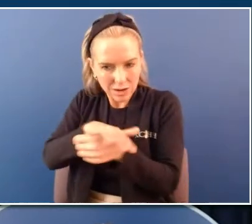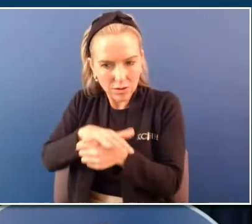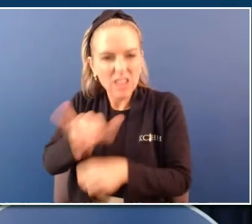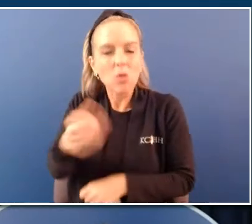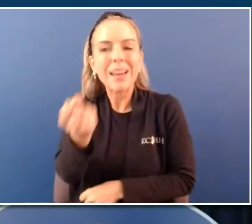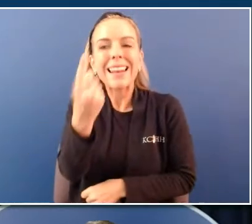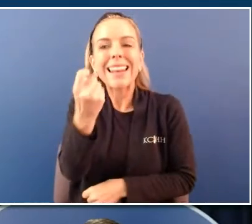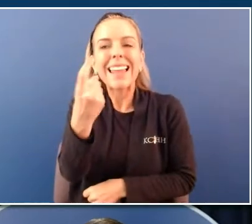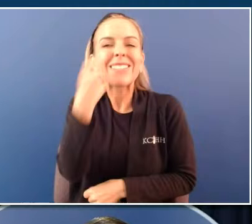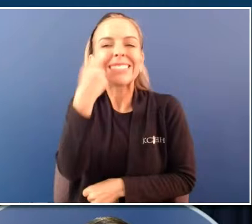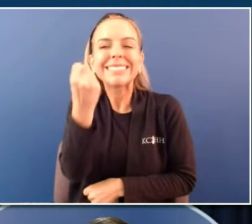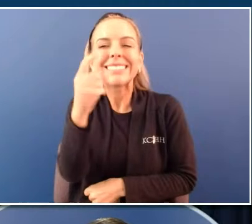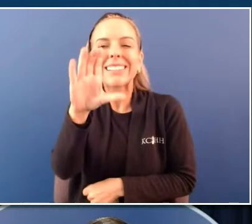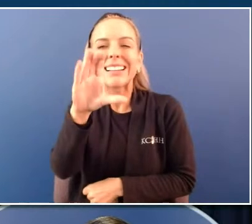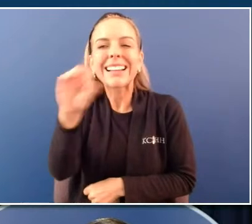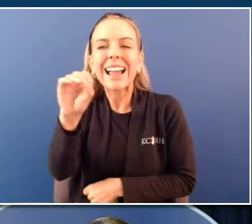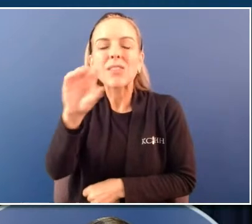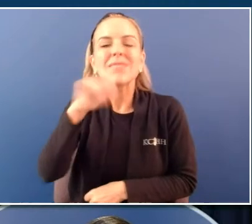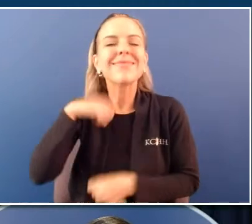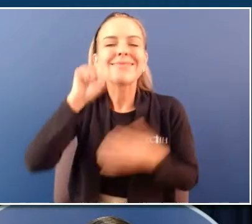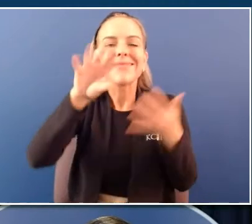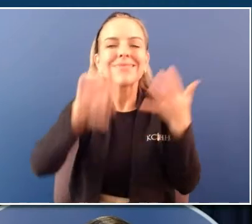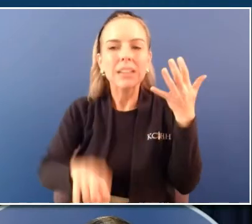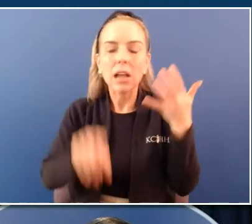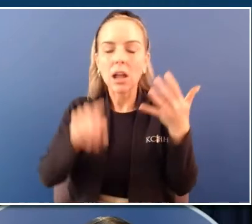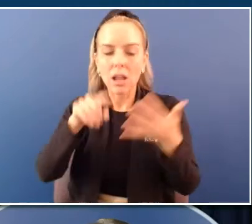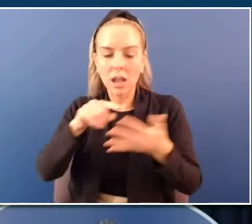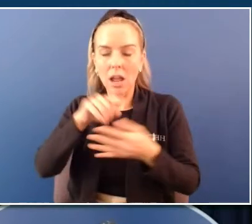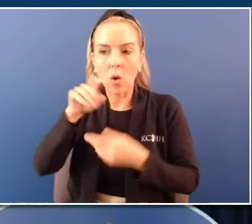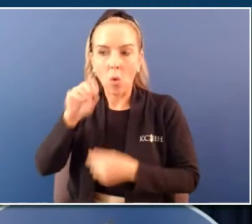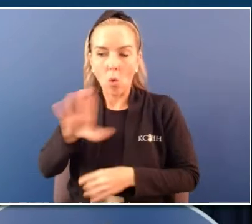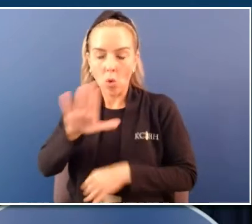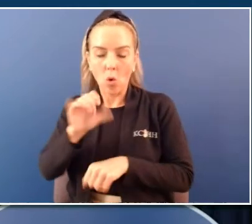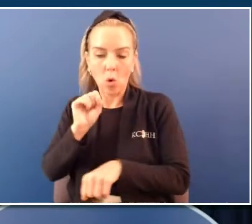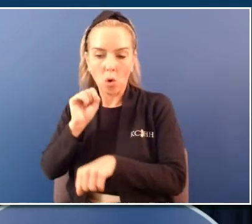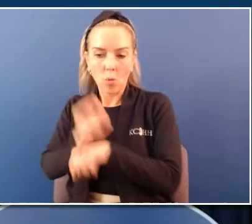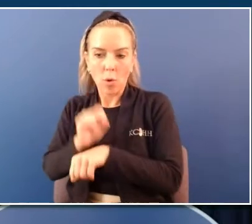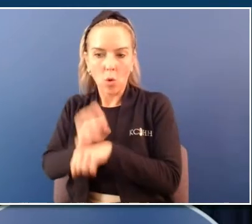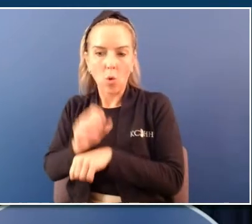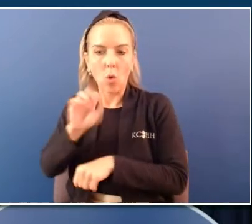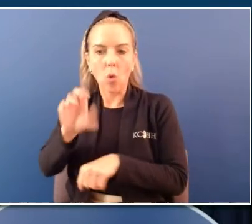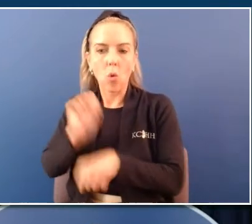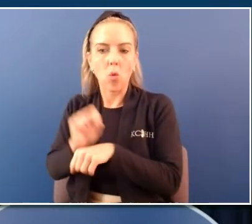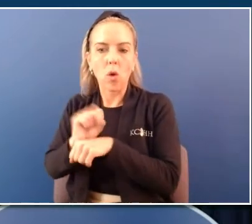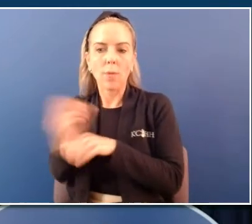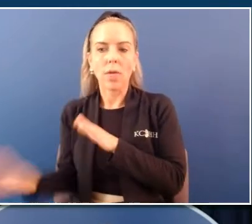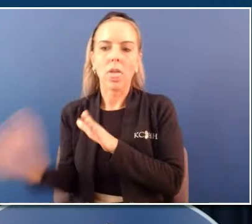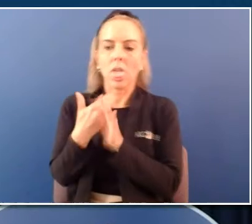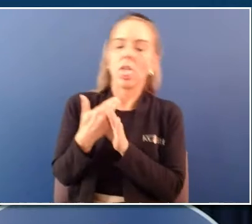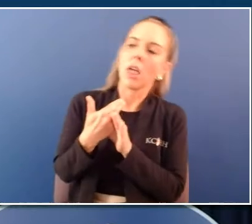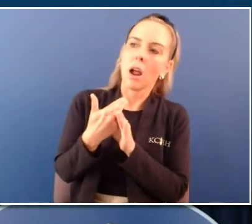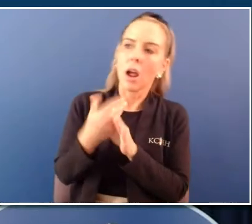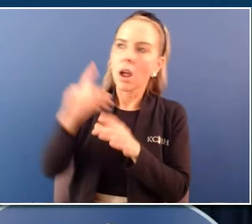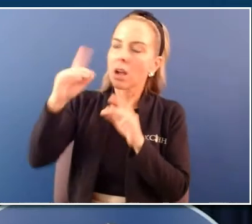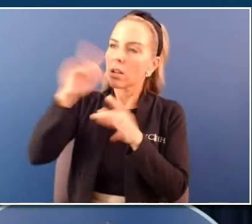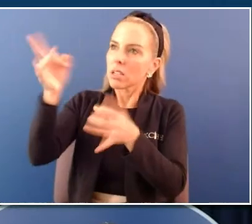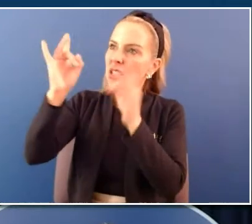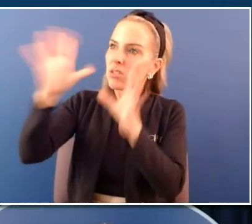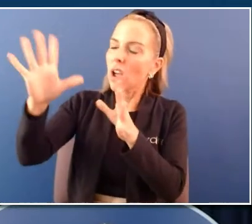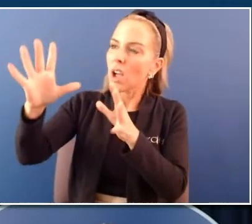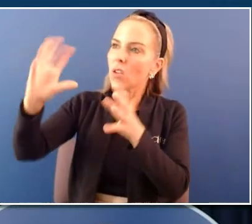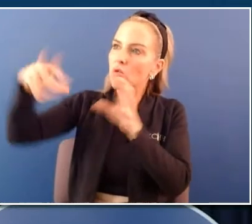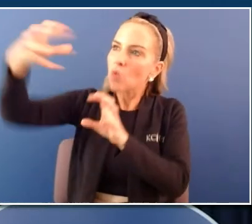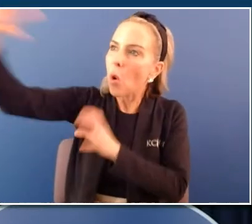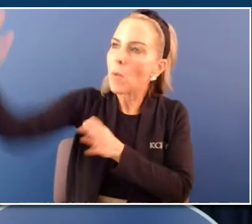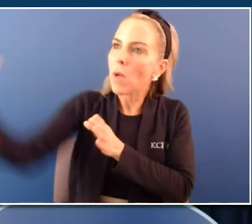and they must have become unemployed or had their work interrupted as a direct result of the April 2nd, 2024